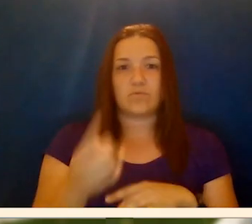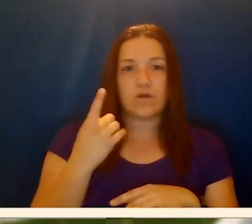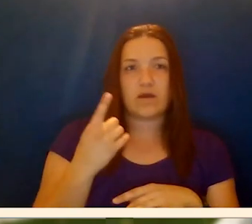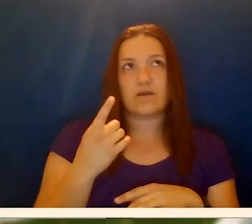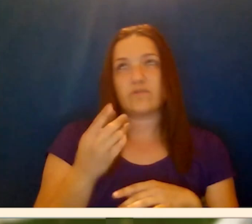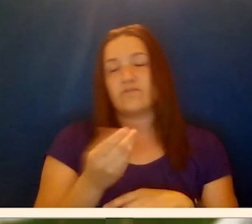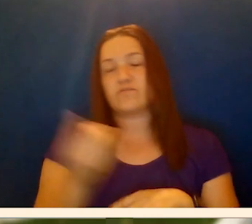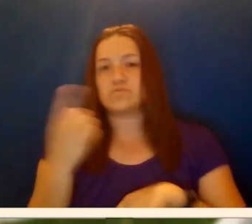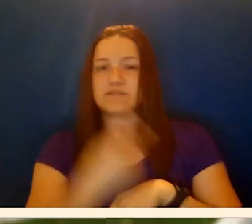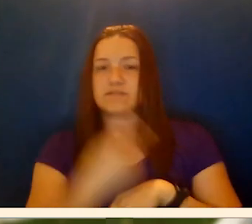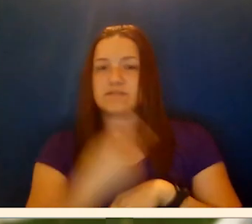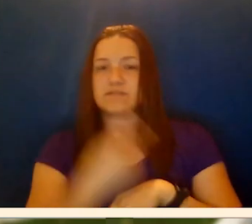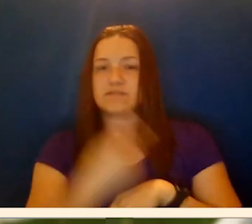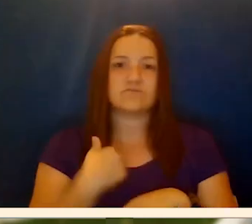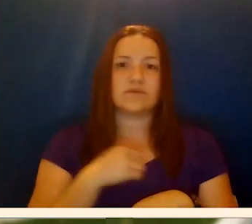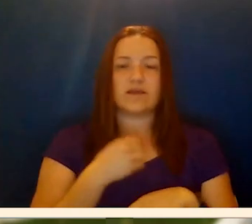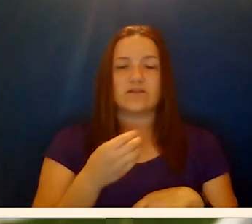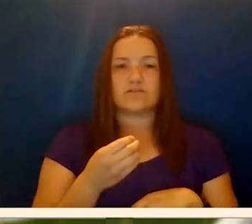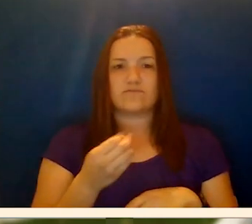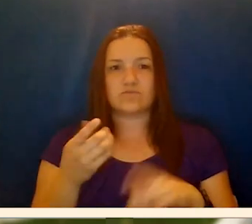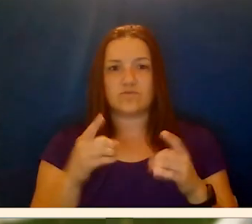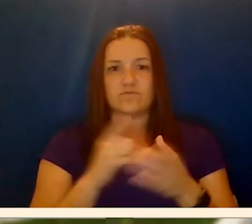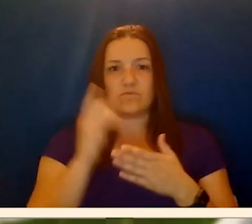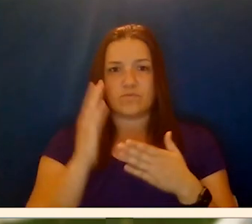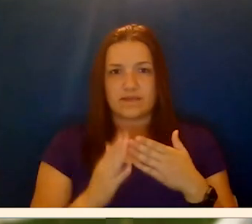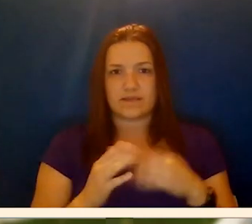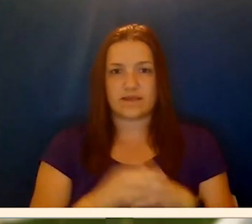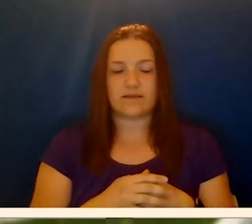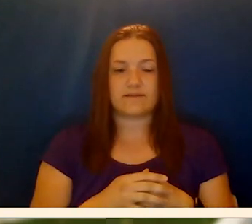couple days. We had a couple over the weekend,